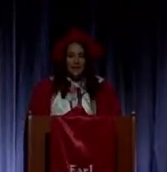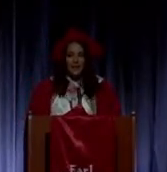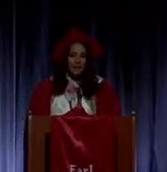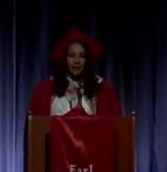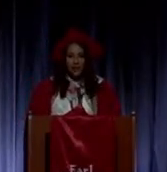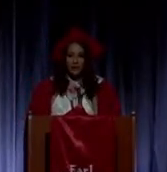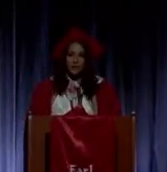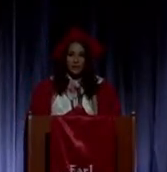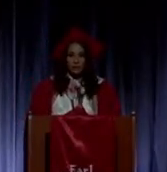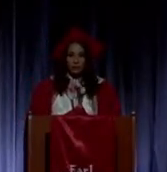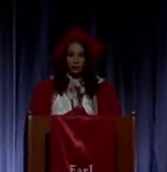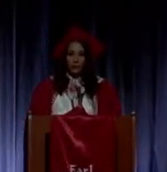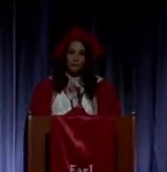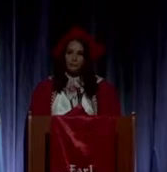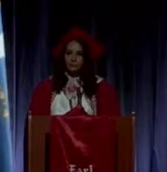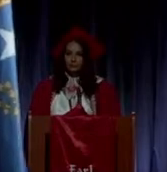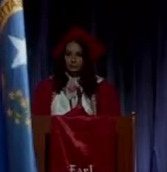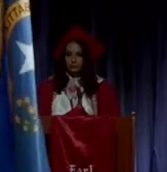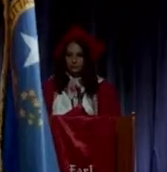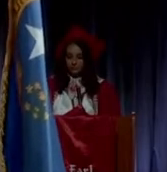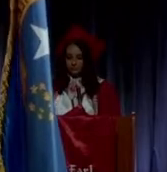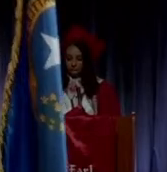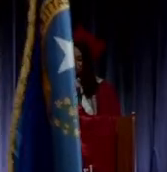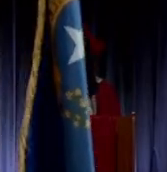Please remain standing until the colors have left the floor.